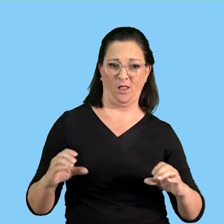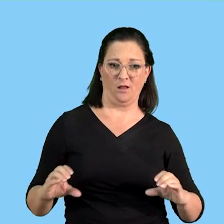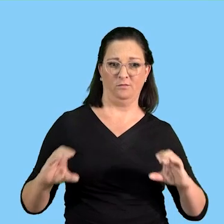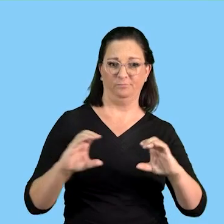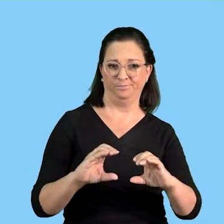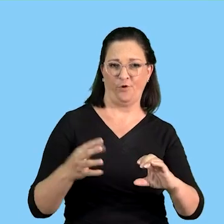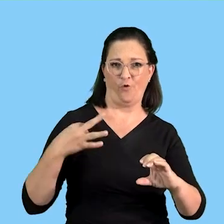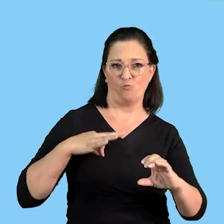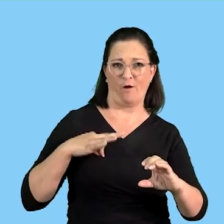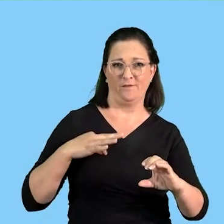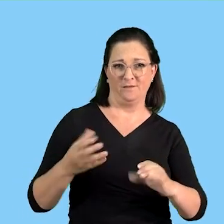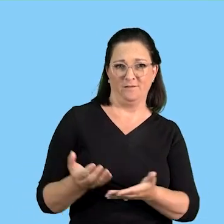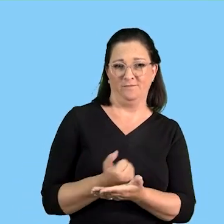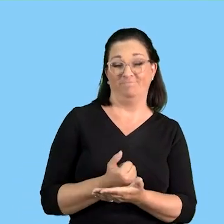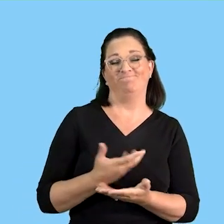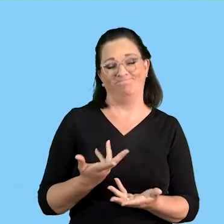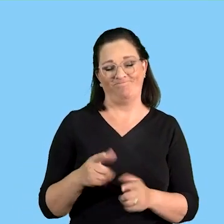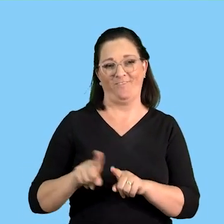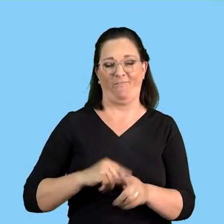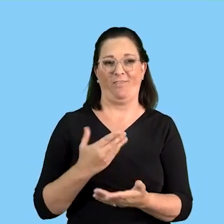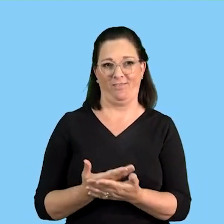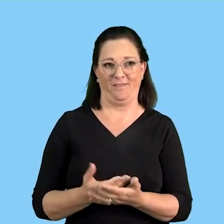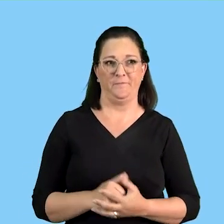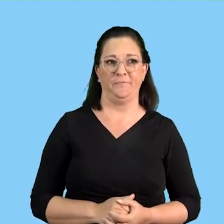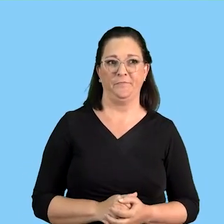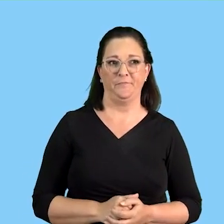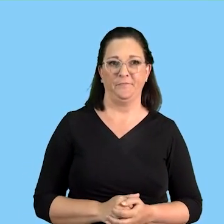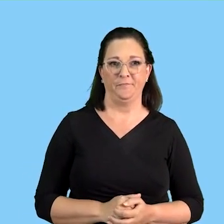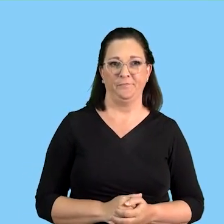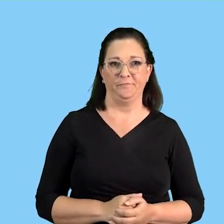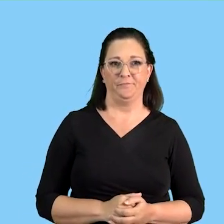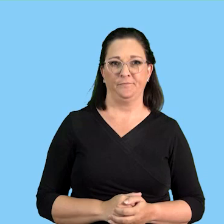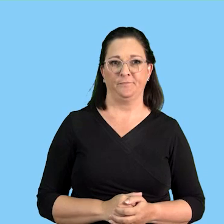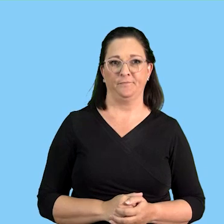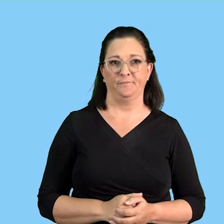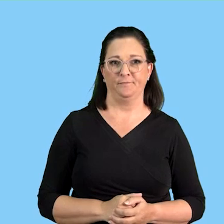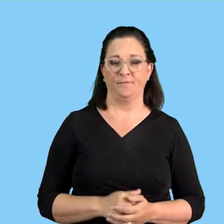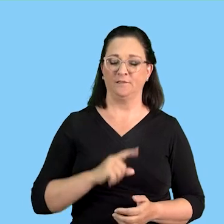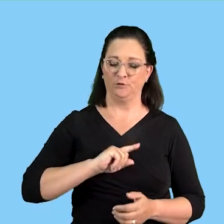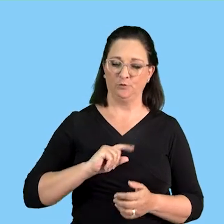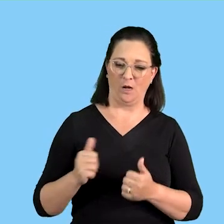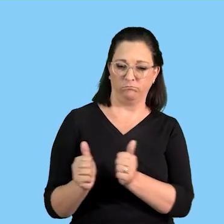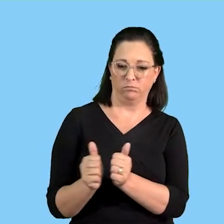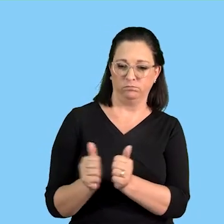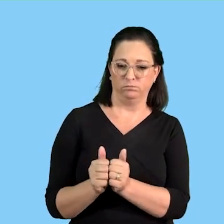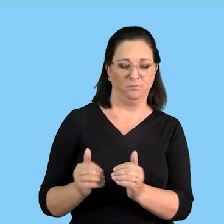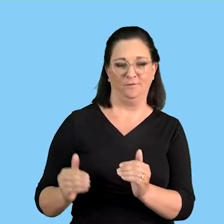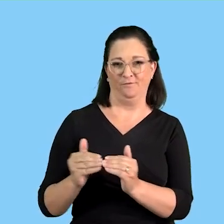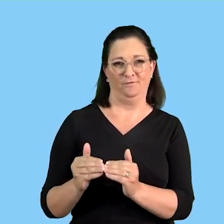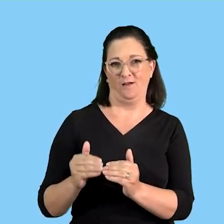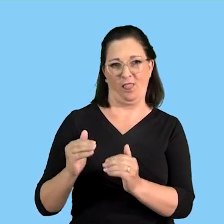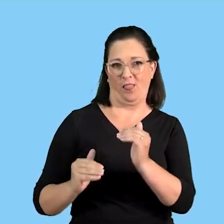that each partner receives. So that becomes the failure now for division of profit in terms of a